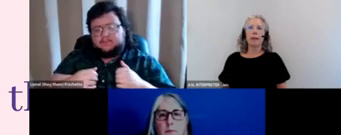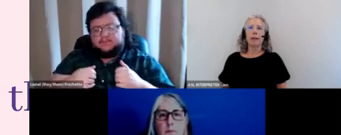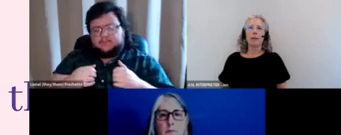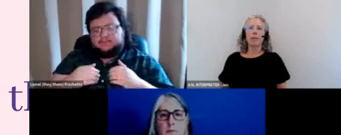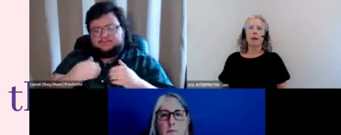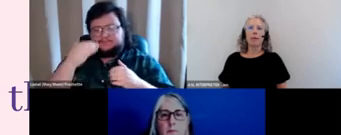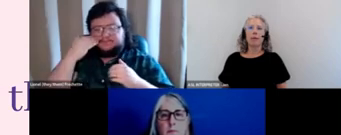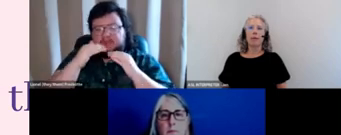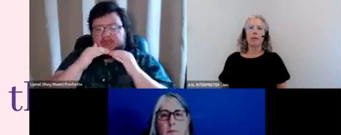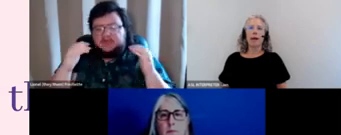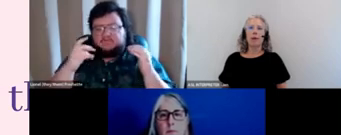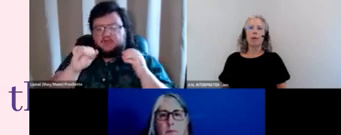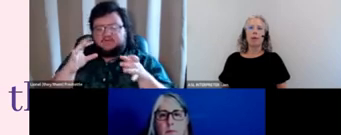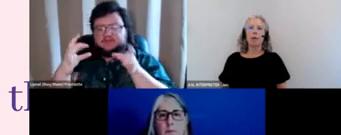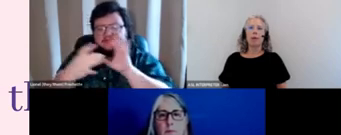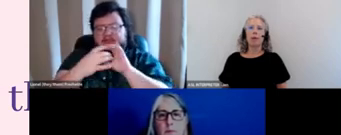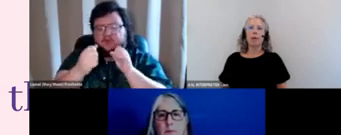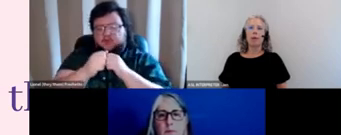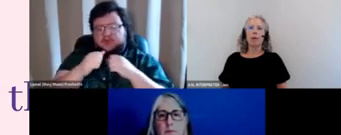think is the how